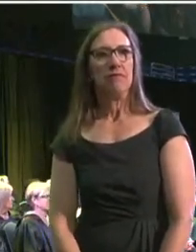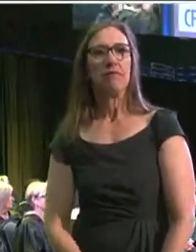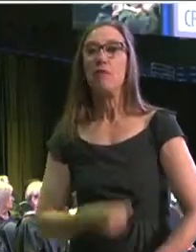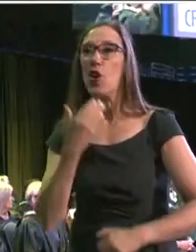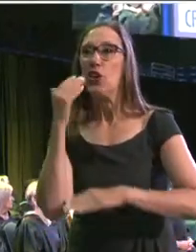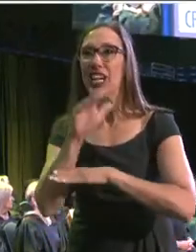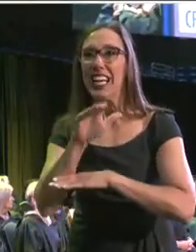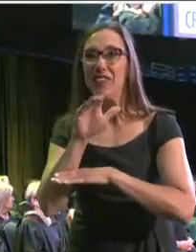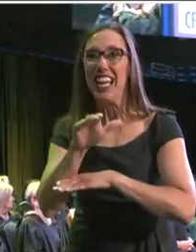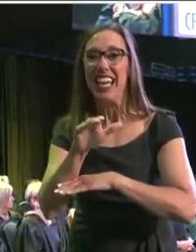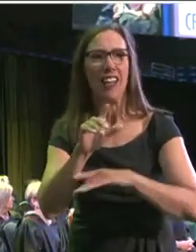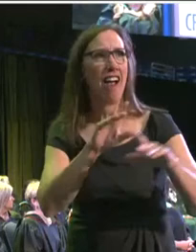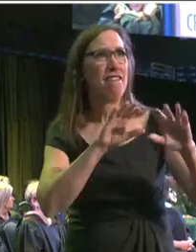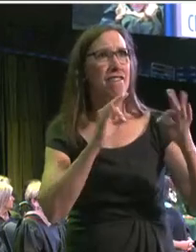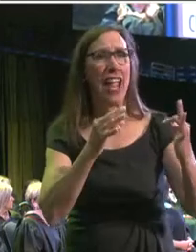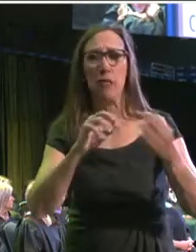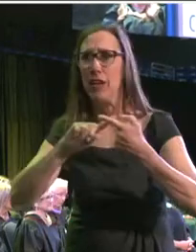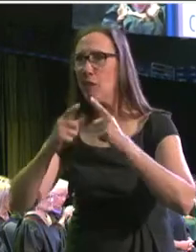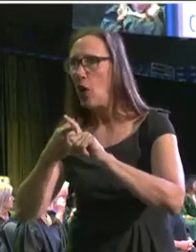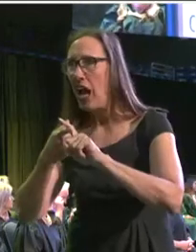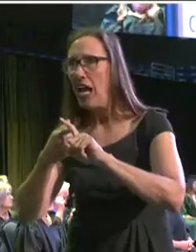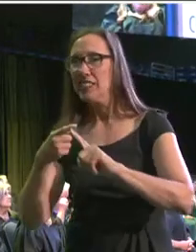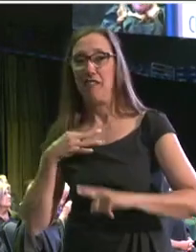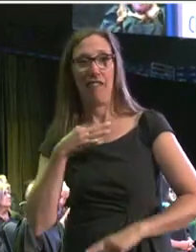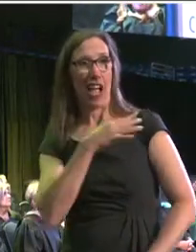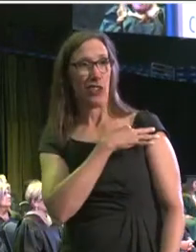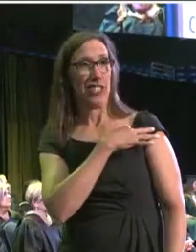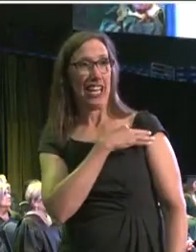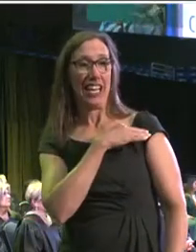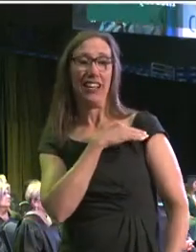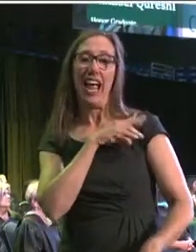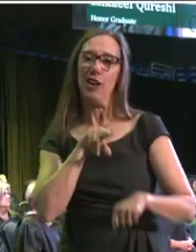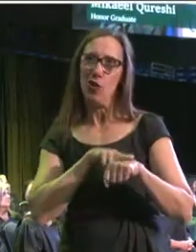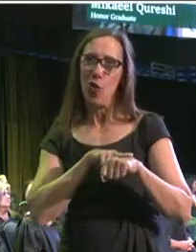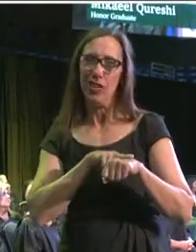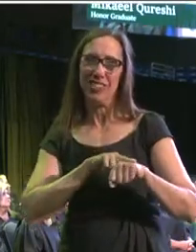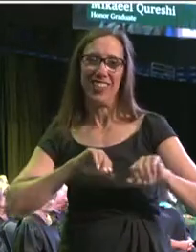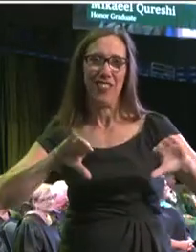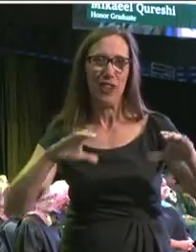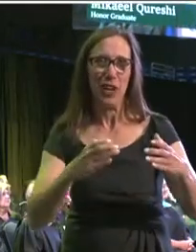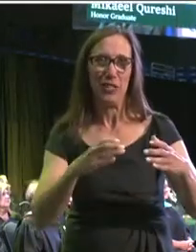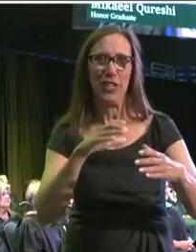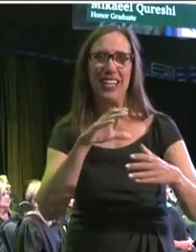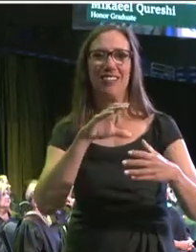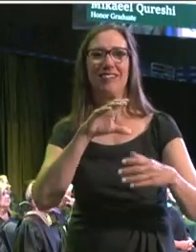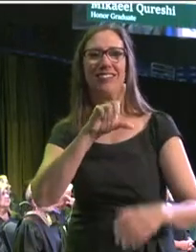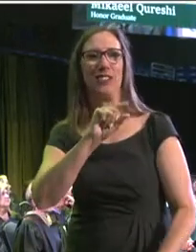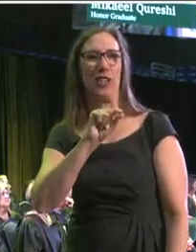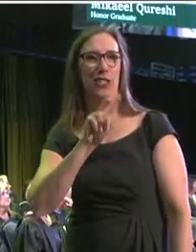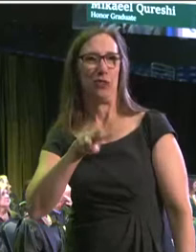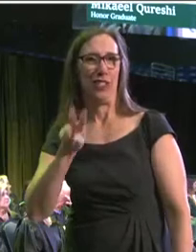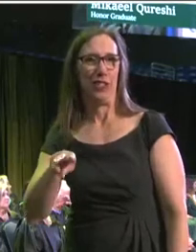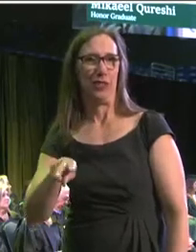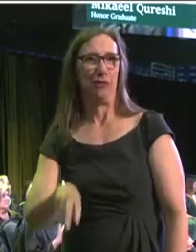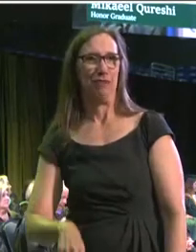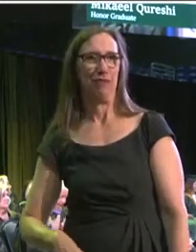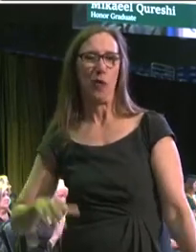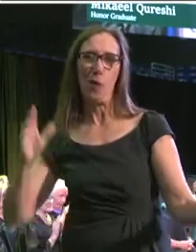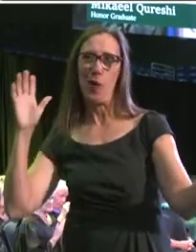Good evening, family, friends, faculty, and of course, the graduating class of 2022.